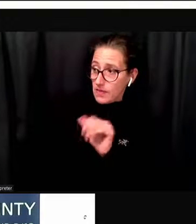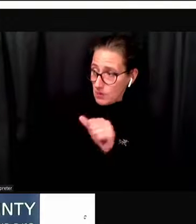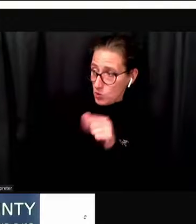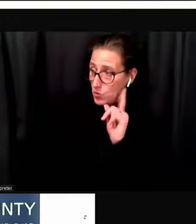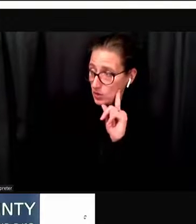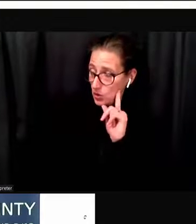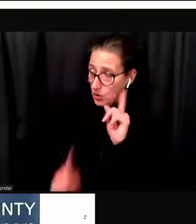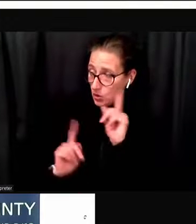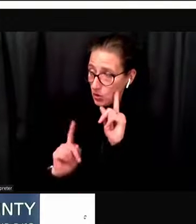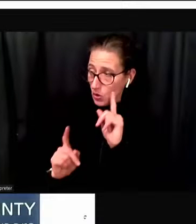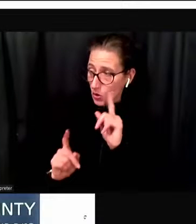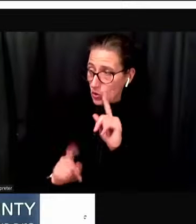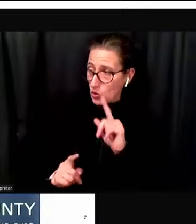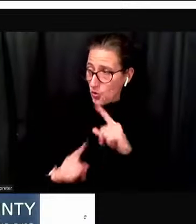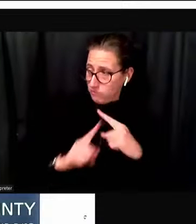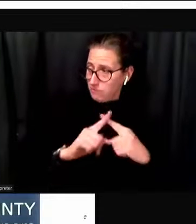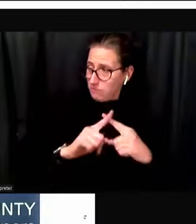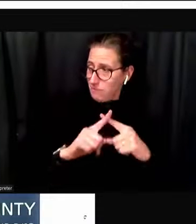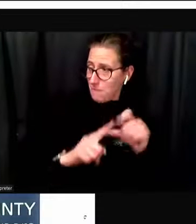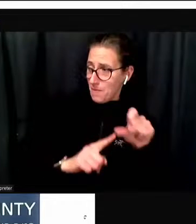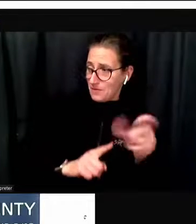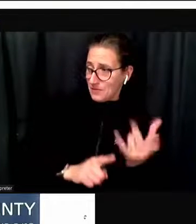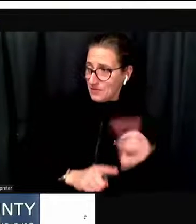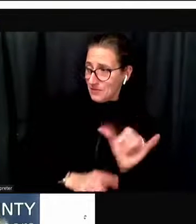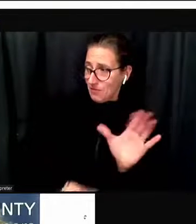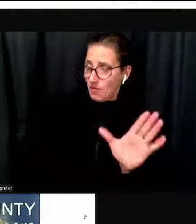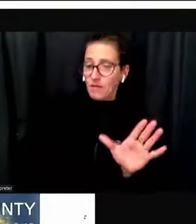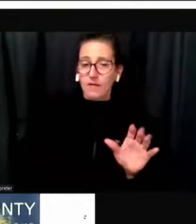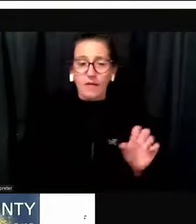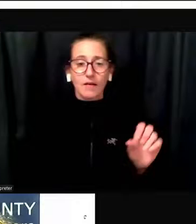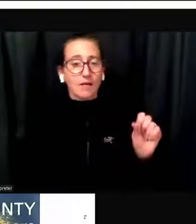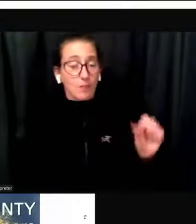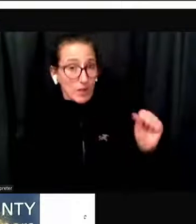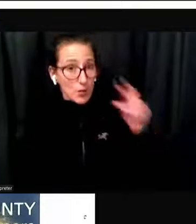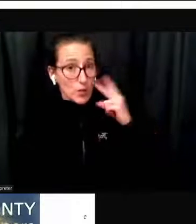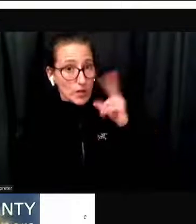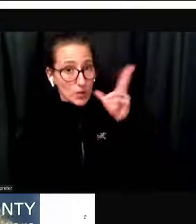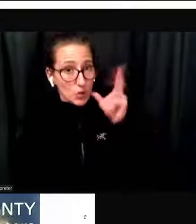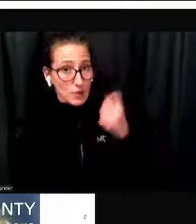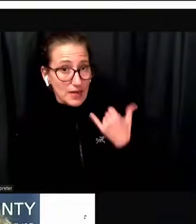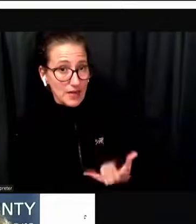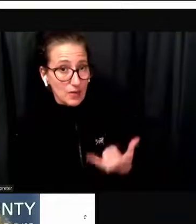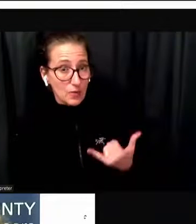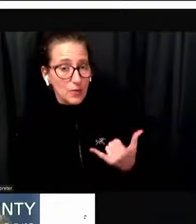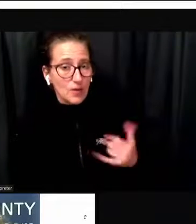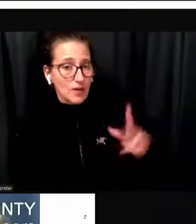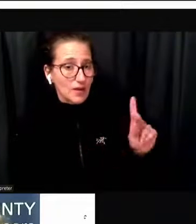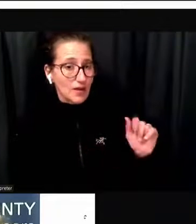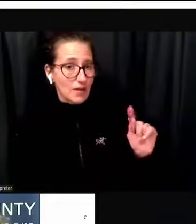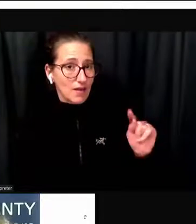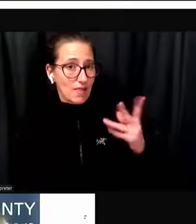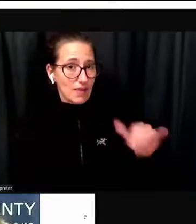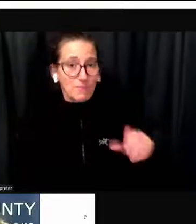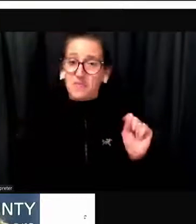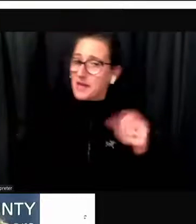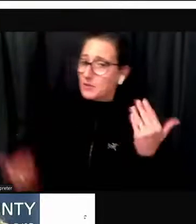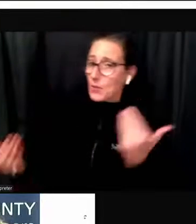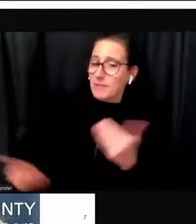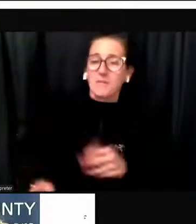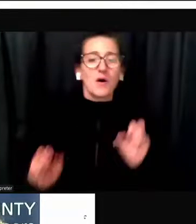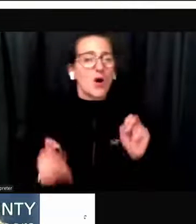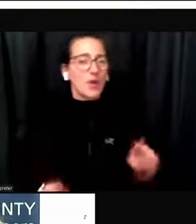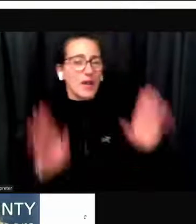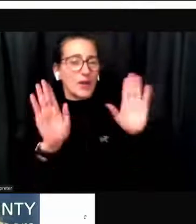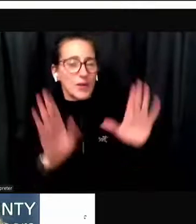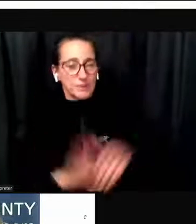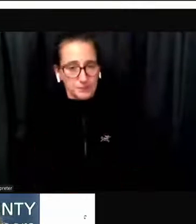Kathy, you are muted there. Can you hear us? Yes. Am I unmuted now? You are. Please go ahead. Oh, great.